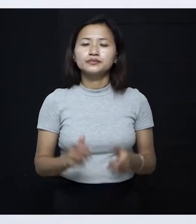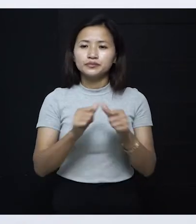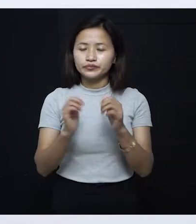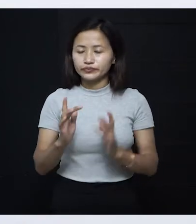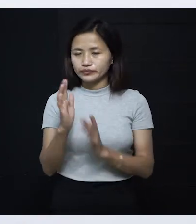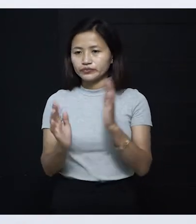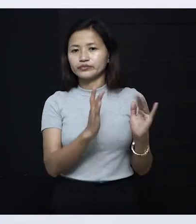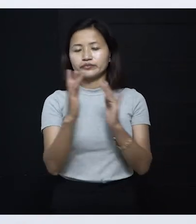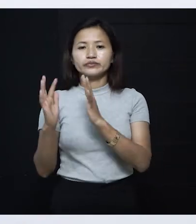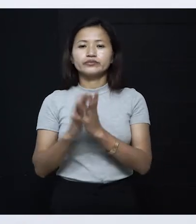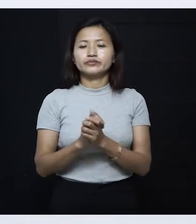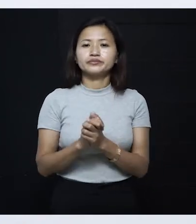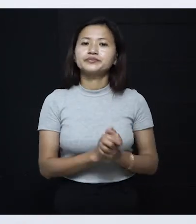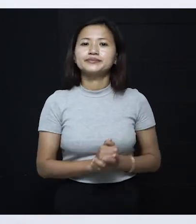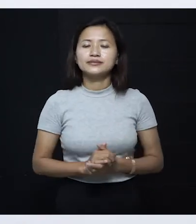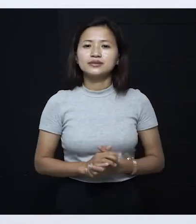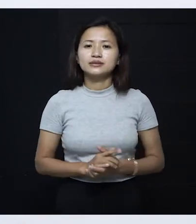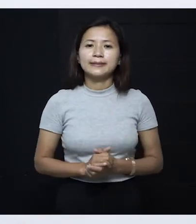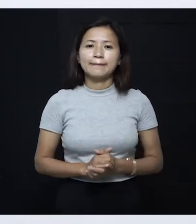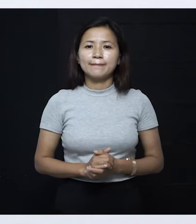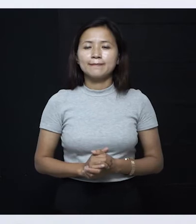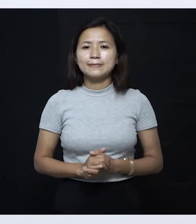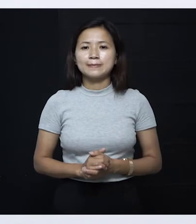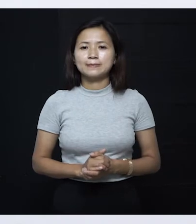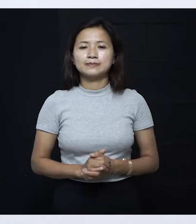agriculture, okay? We will do on agriculture.